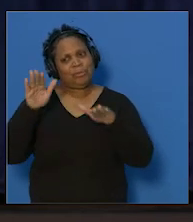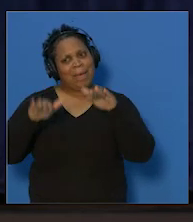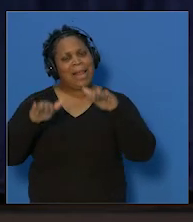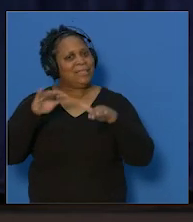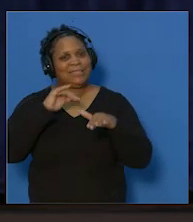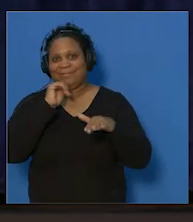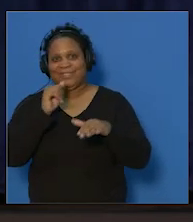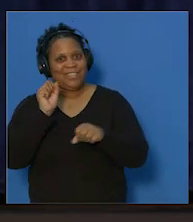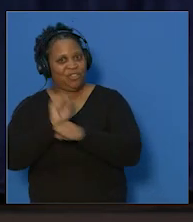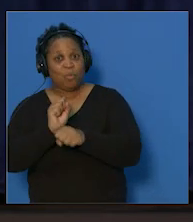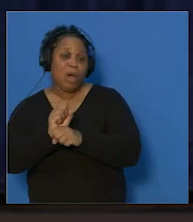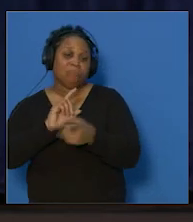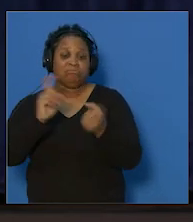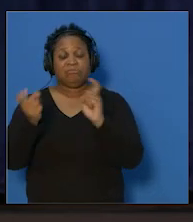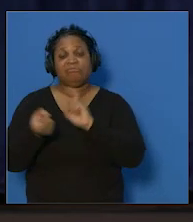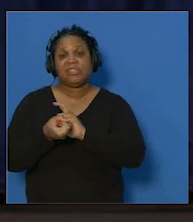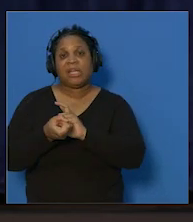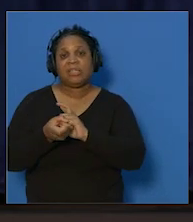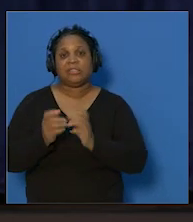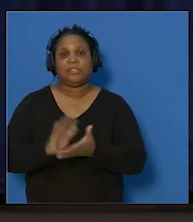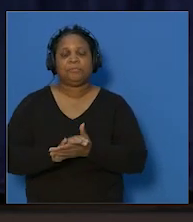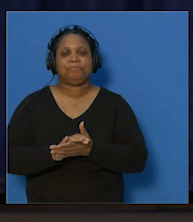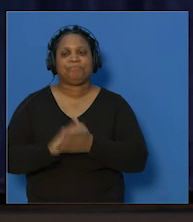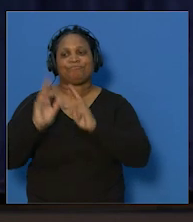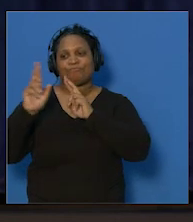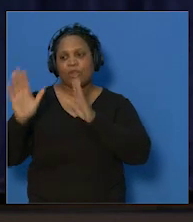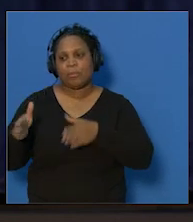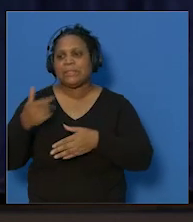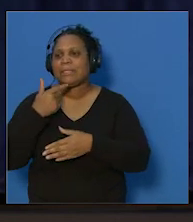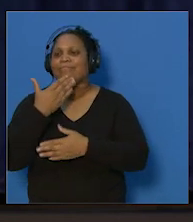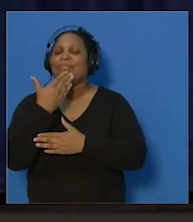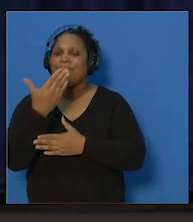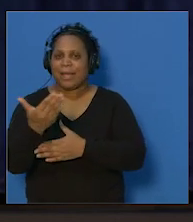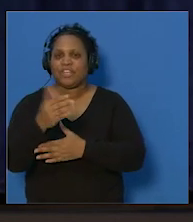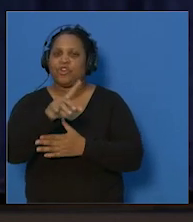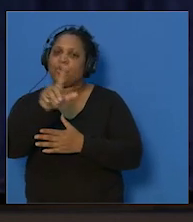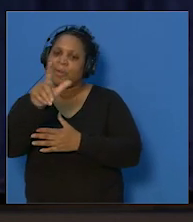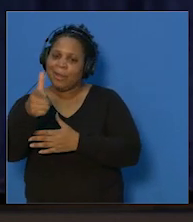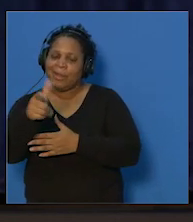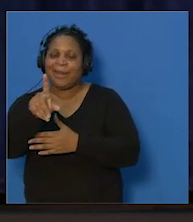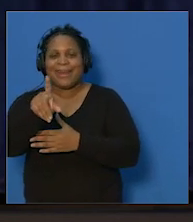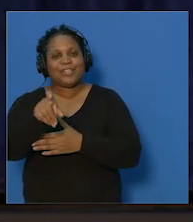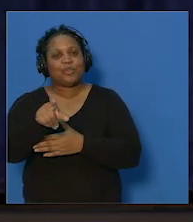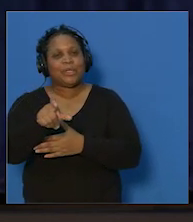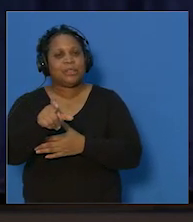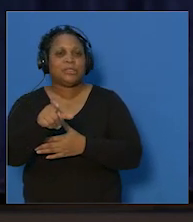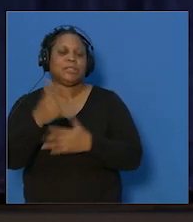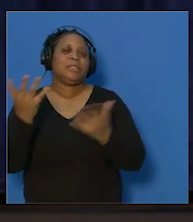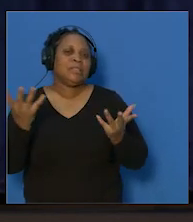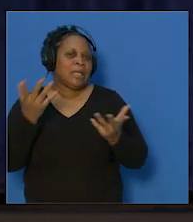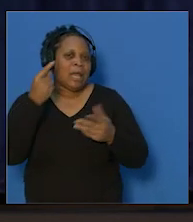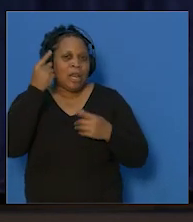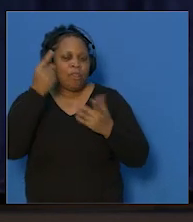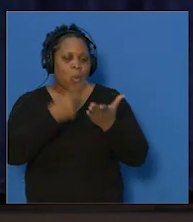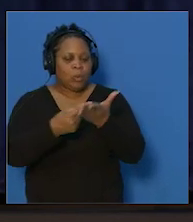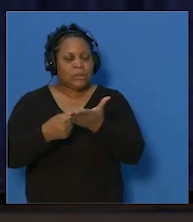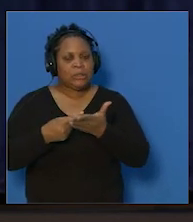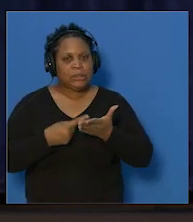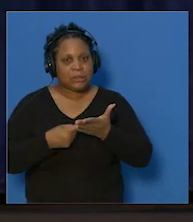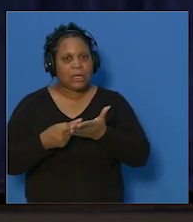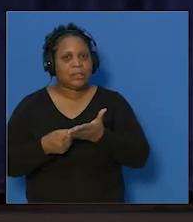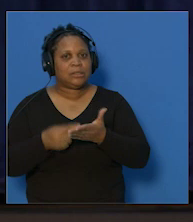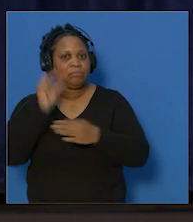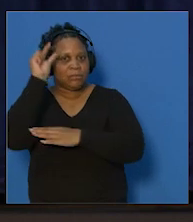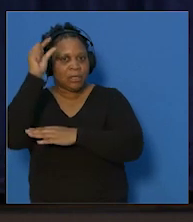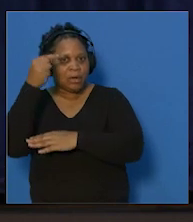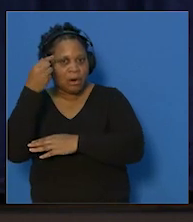it. Thank you, Premier. My next question to you still is, any thought, has there been any discussion about